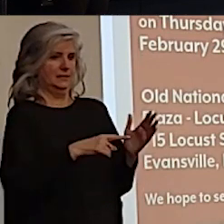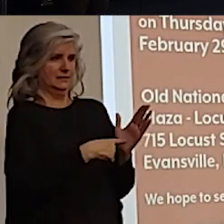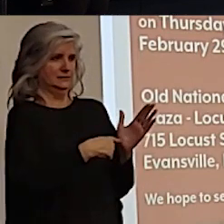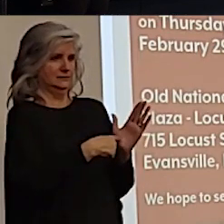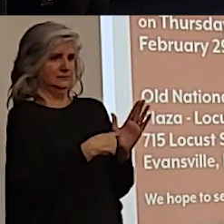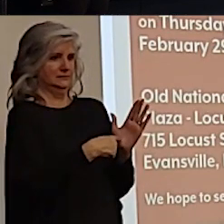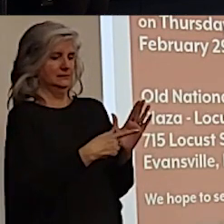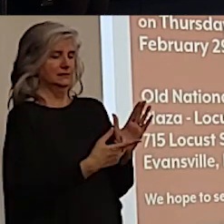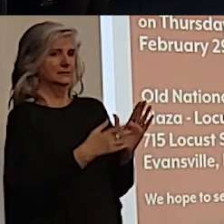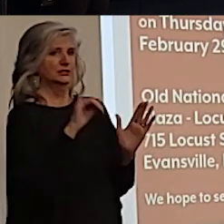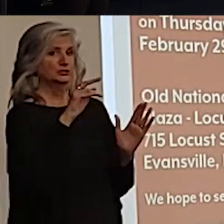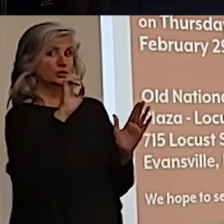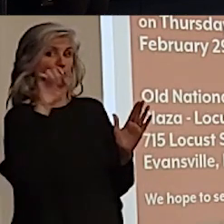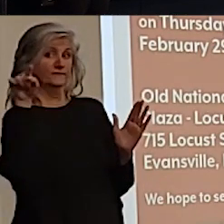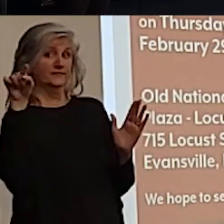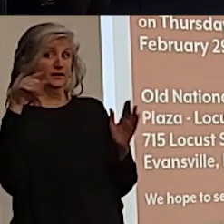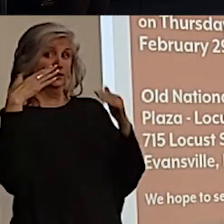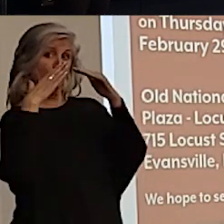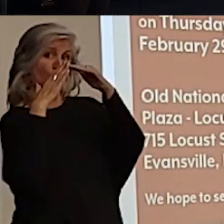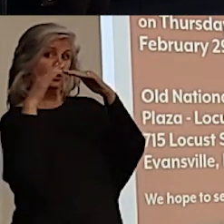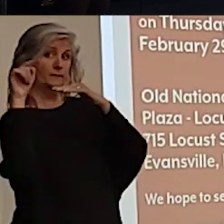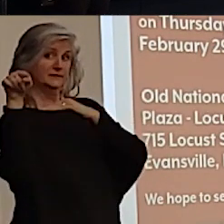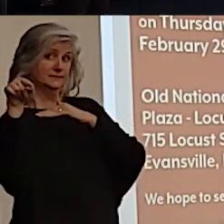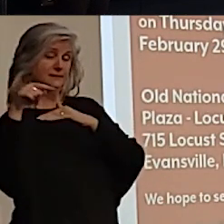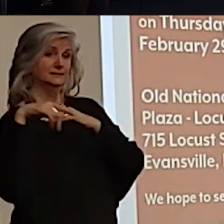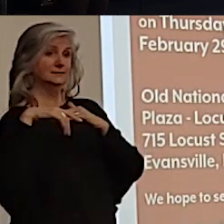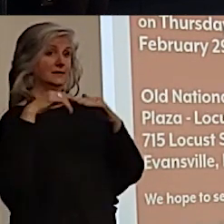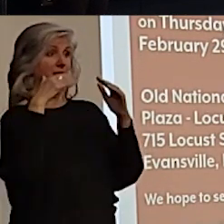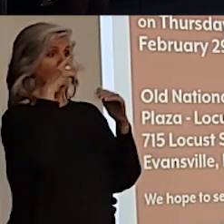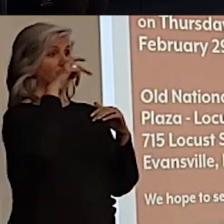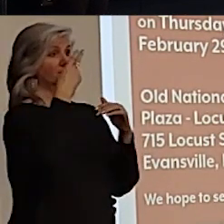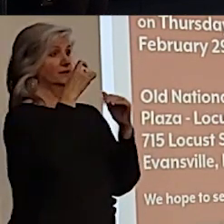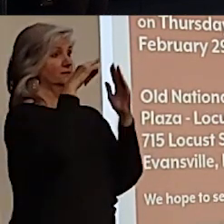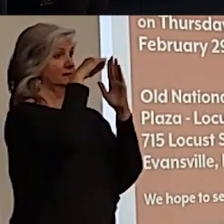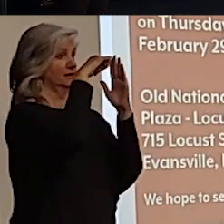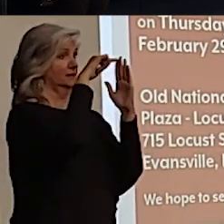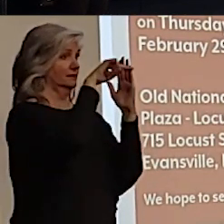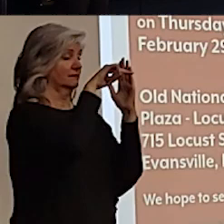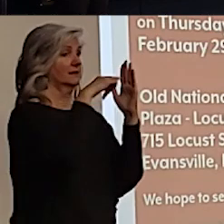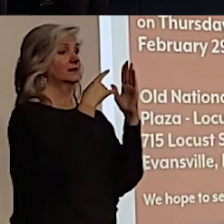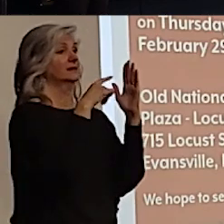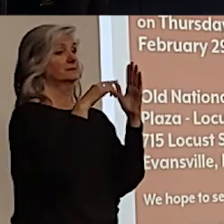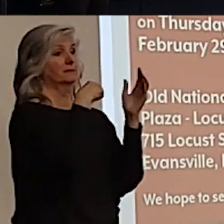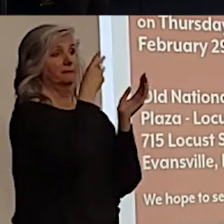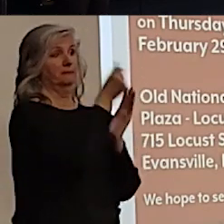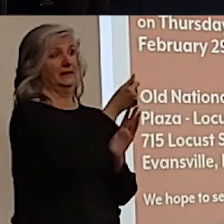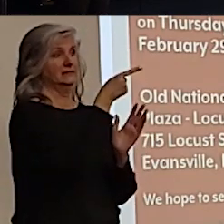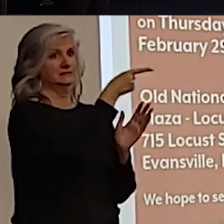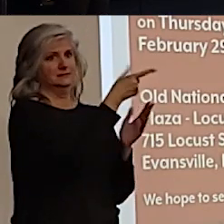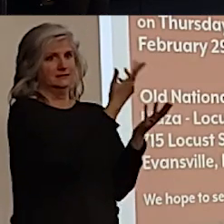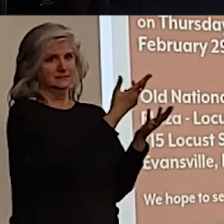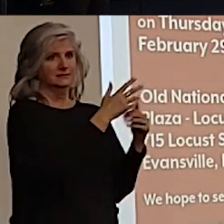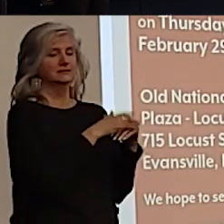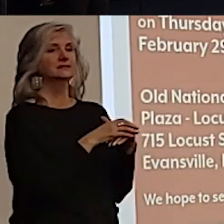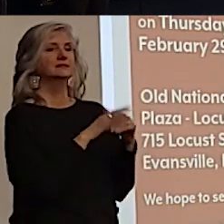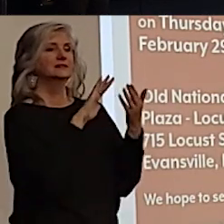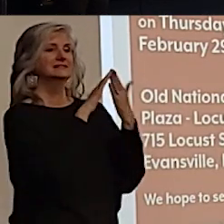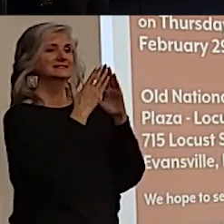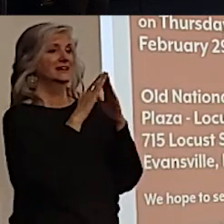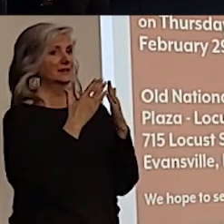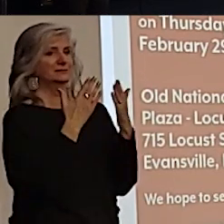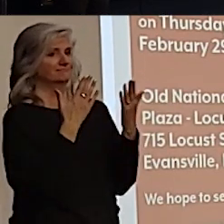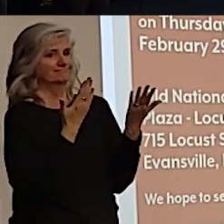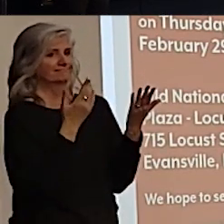You know, Joe over here on this corner pays this. Phil over here on that corner, you know, so on and so forth. So the town or the city